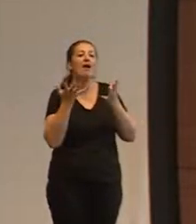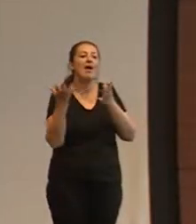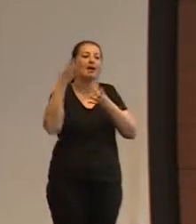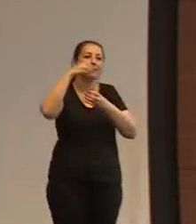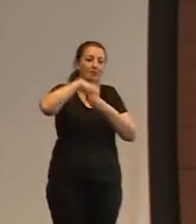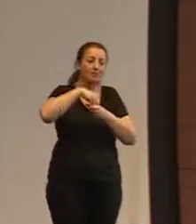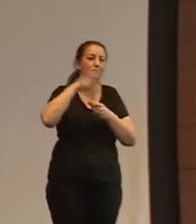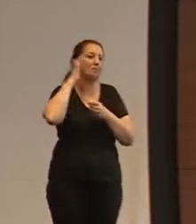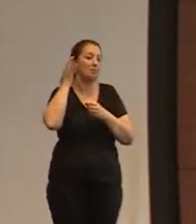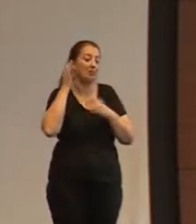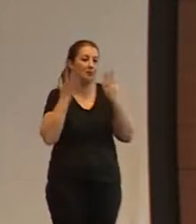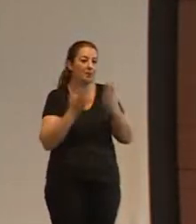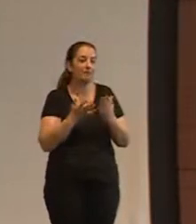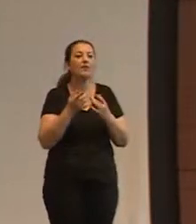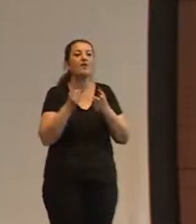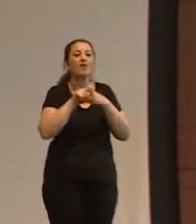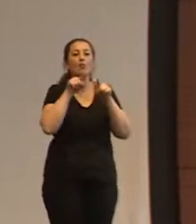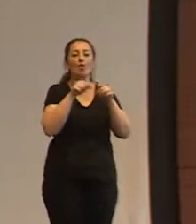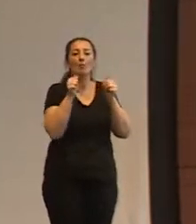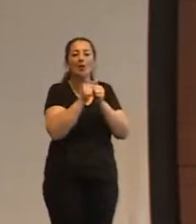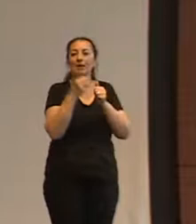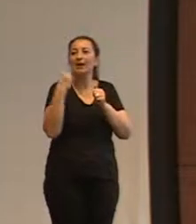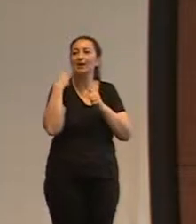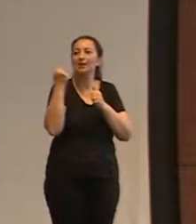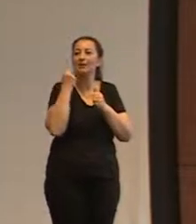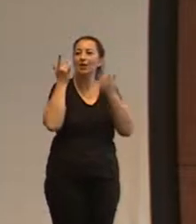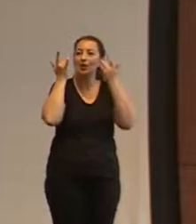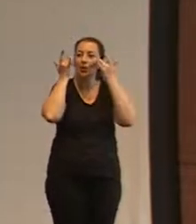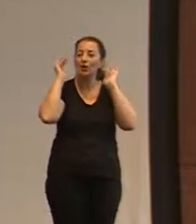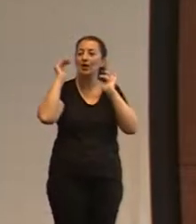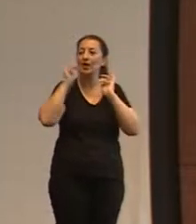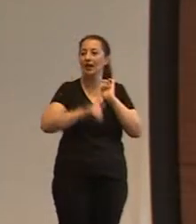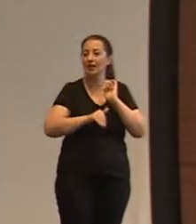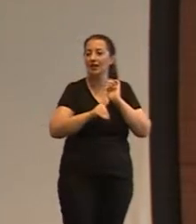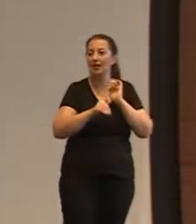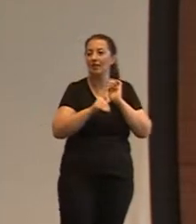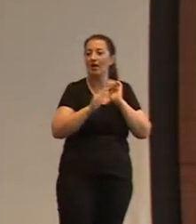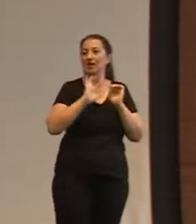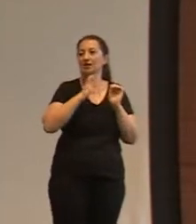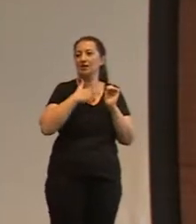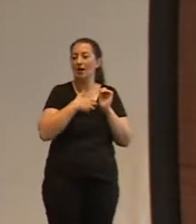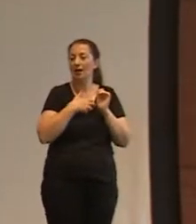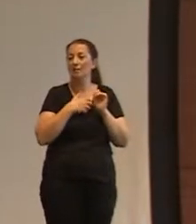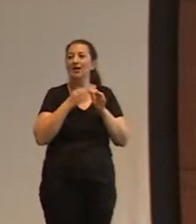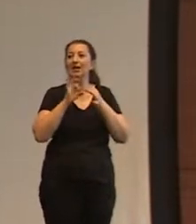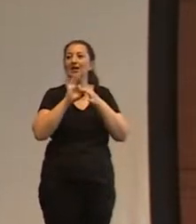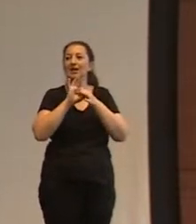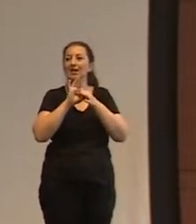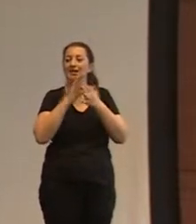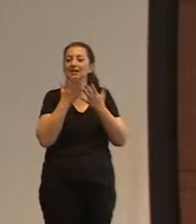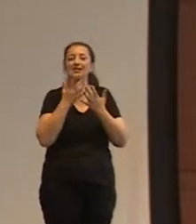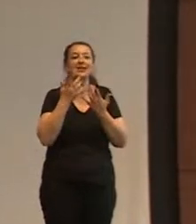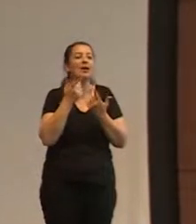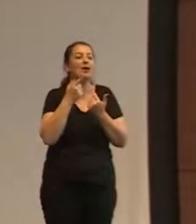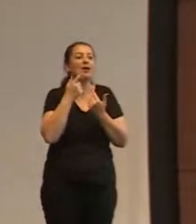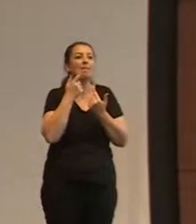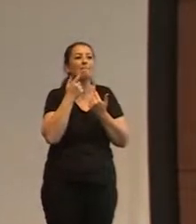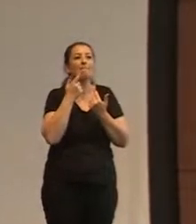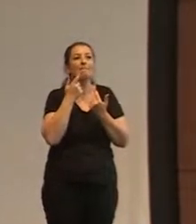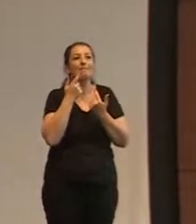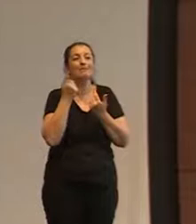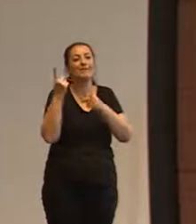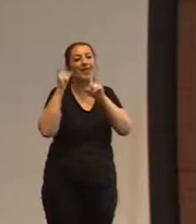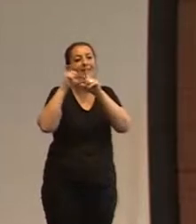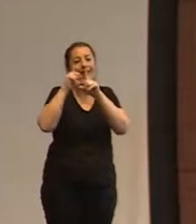ai in other words information sciences and this brings about a new culture with it it has such potential